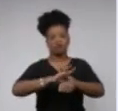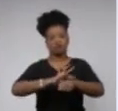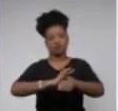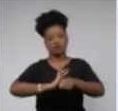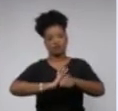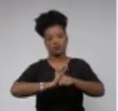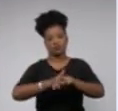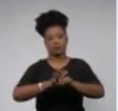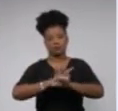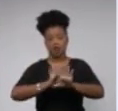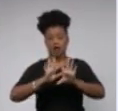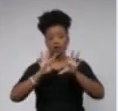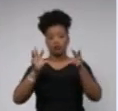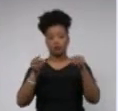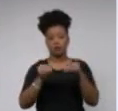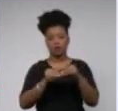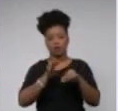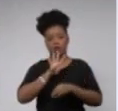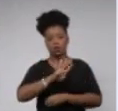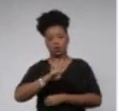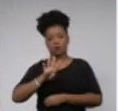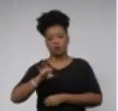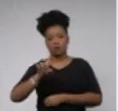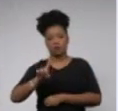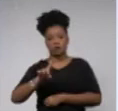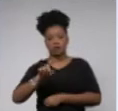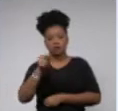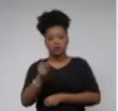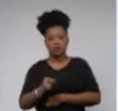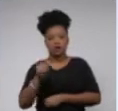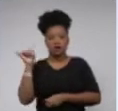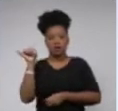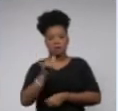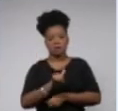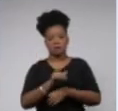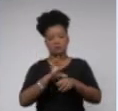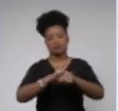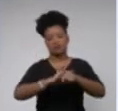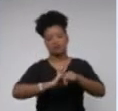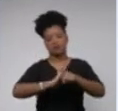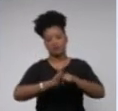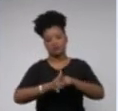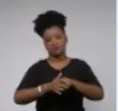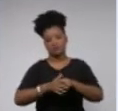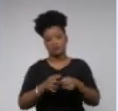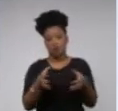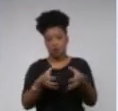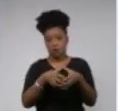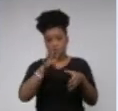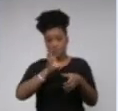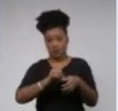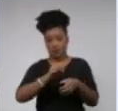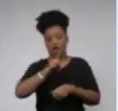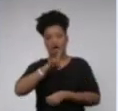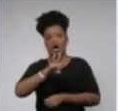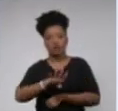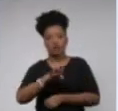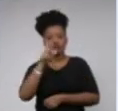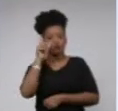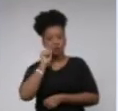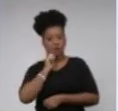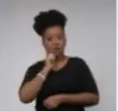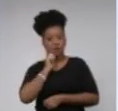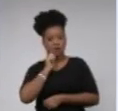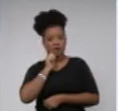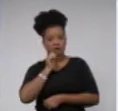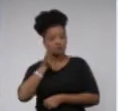85.6%, that is 494, are discharged and recovered from the disease. 6 patients are